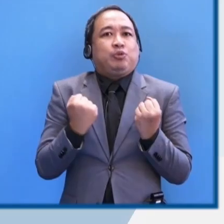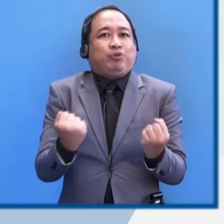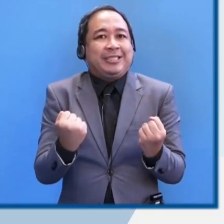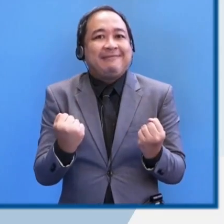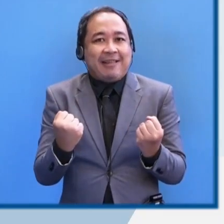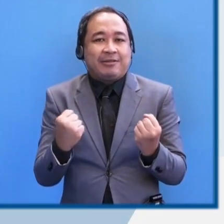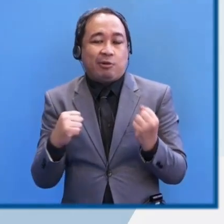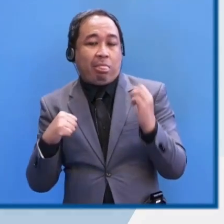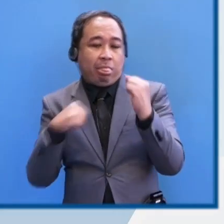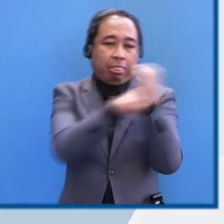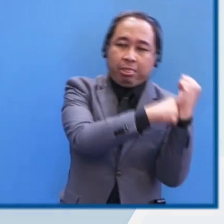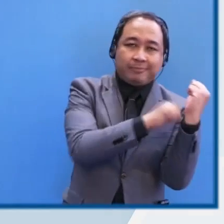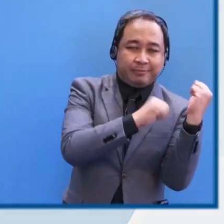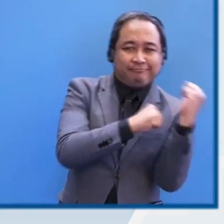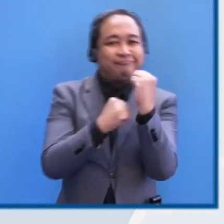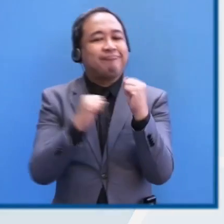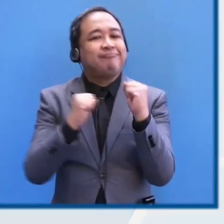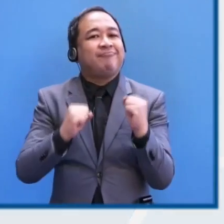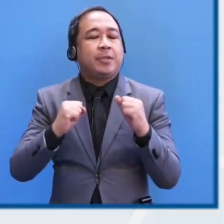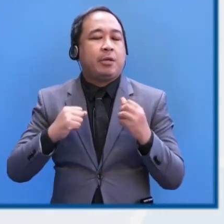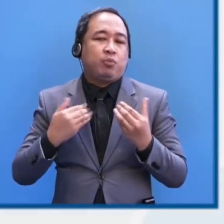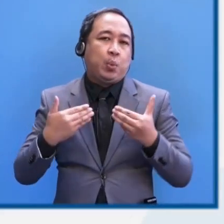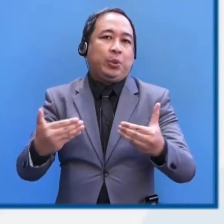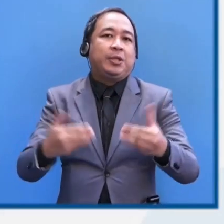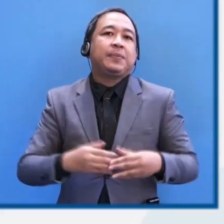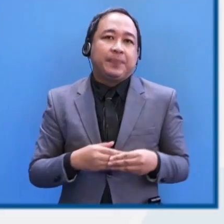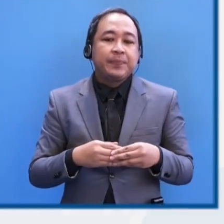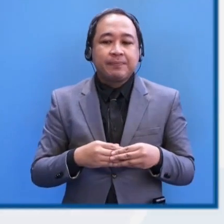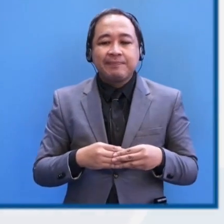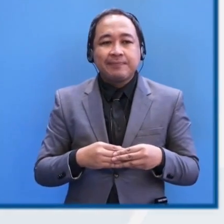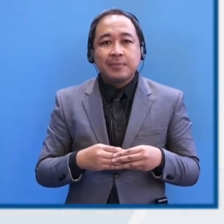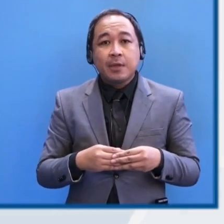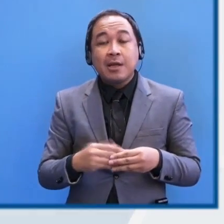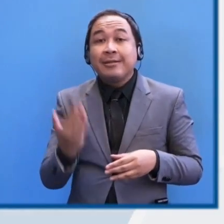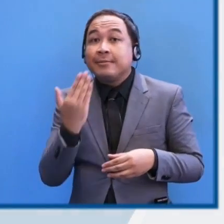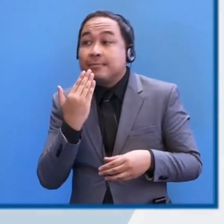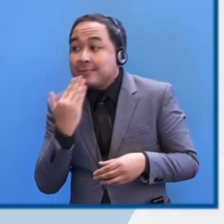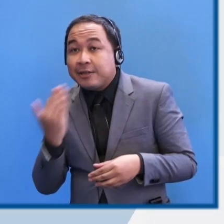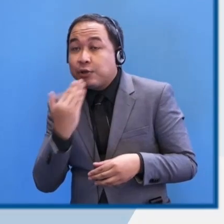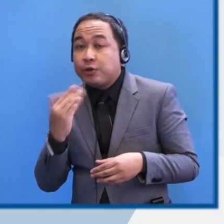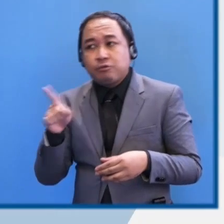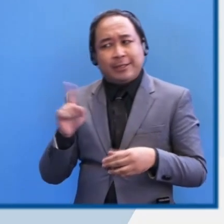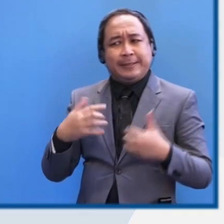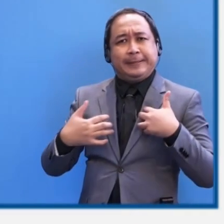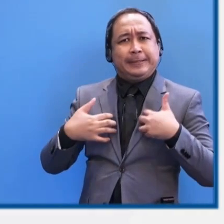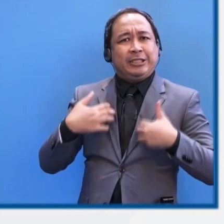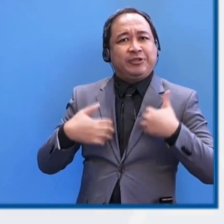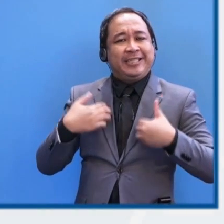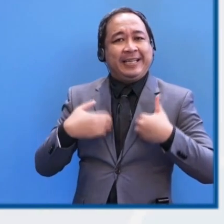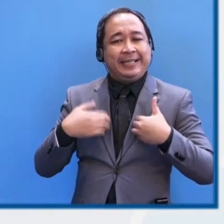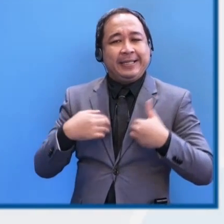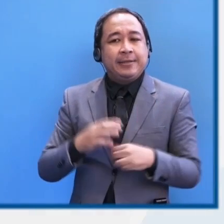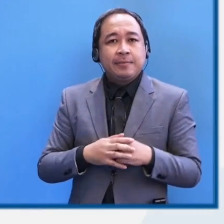you, David. Thanks very much, Vijay. Very interesting. I like the idea of getting down to